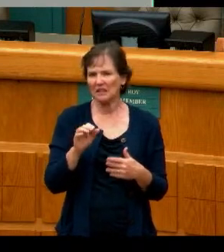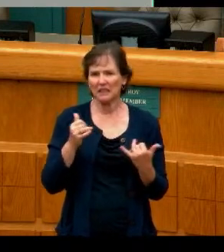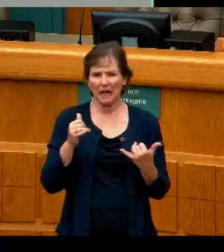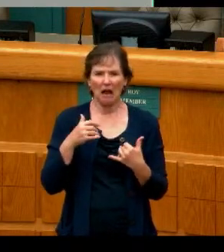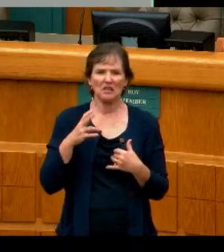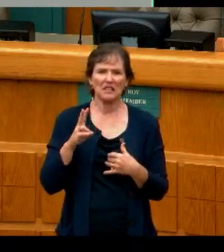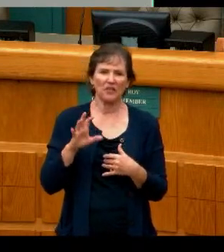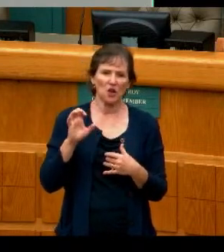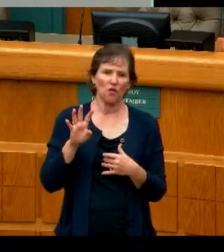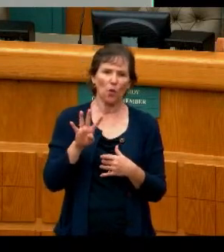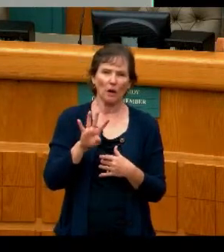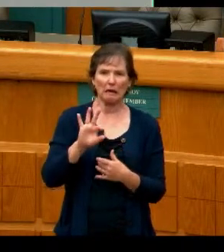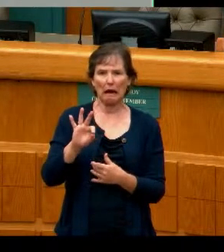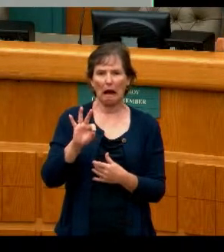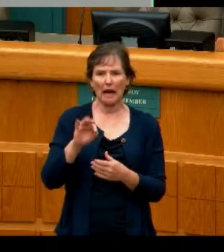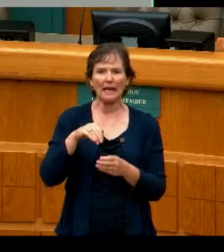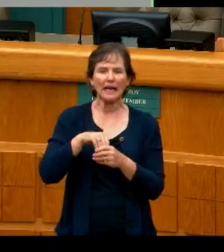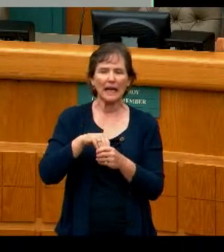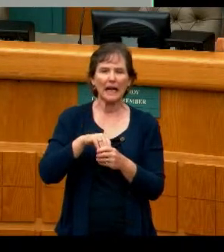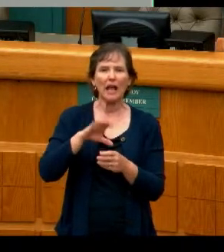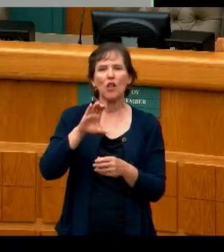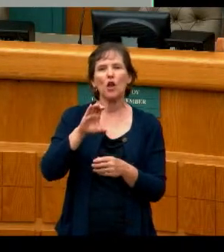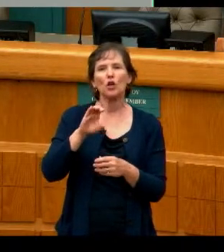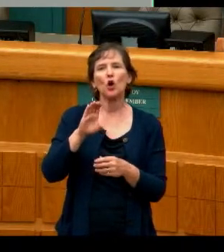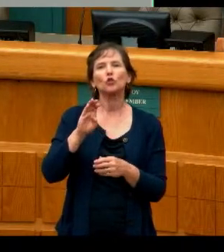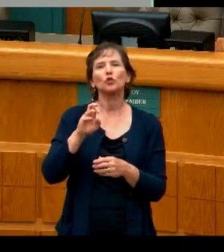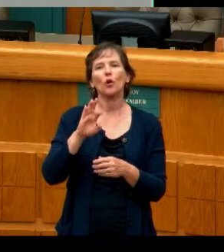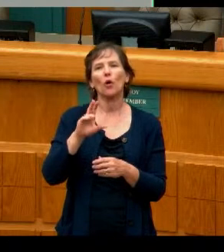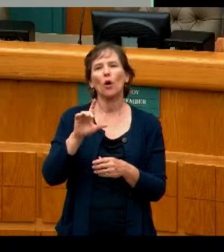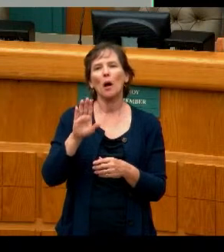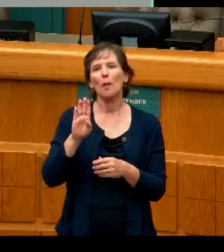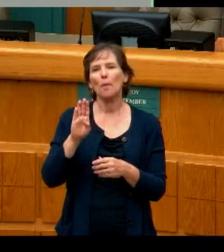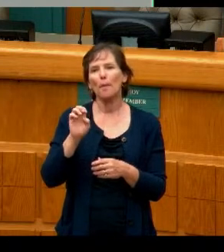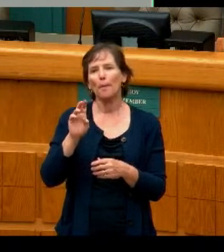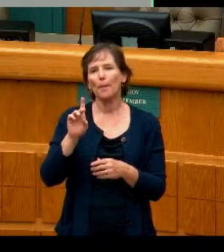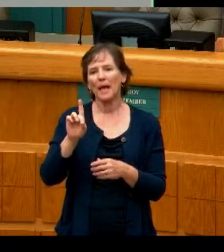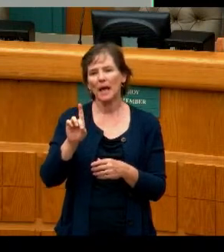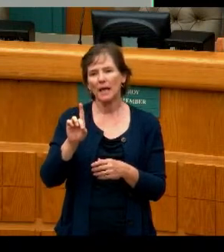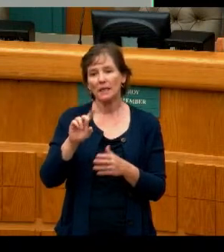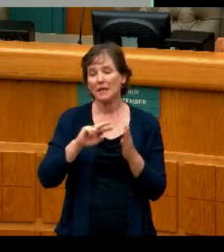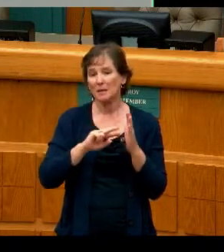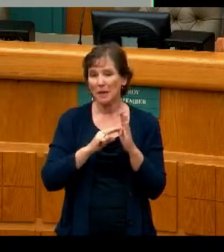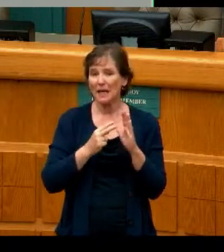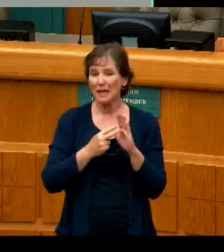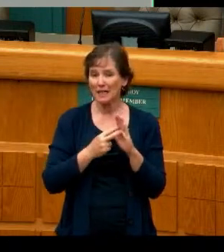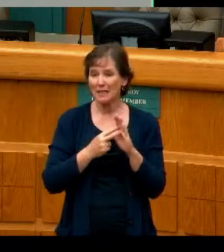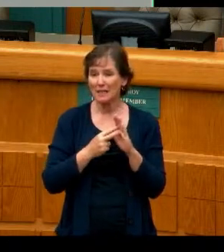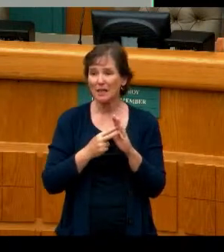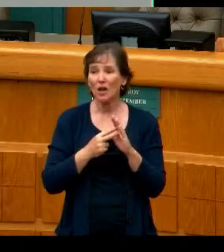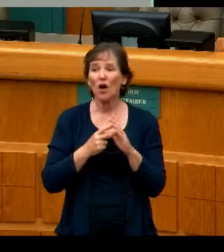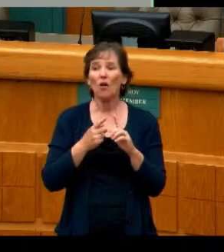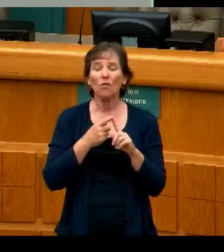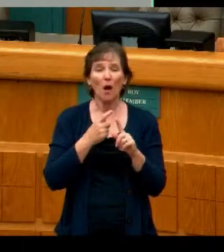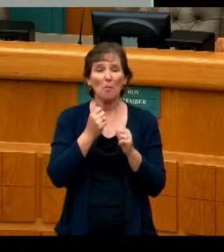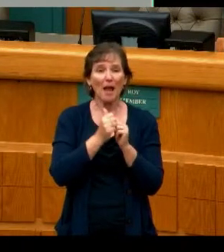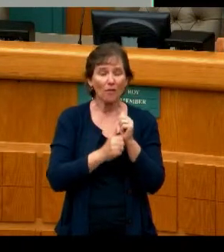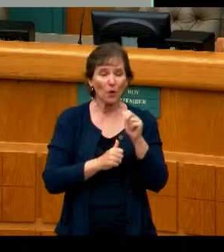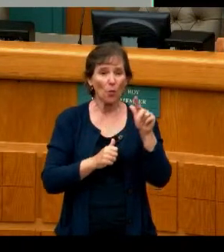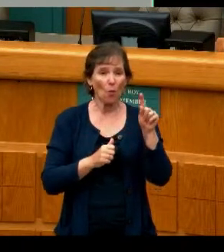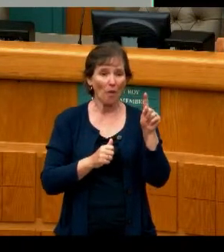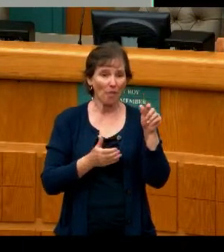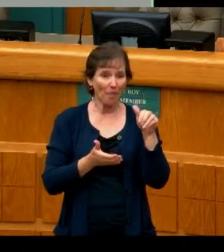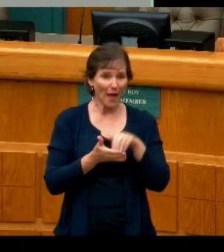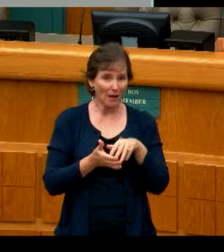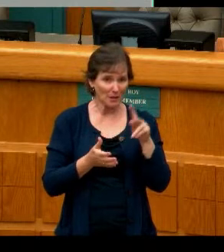Fatalities is at almost 750. We're at 749 fatalities in the Coastal Bend. So this is a large